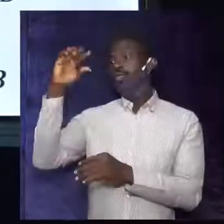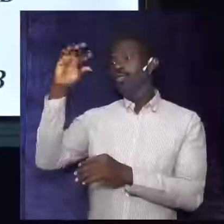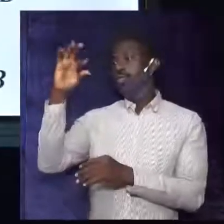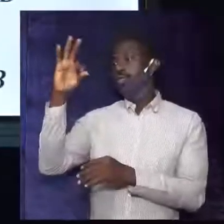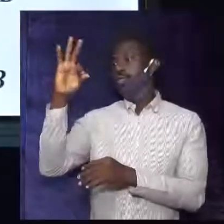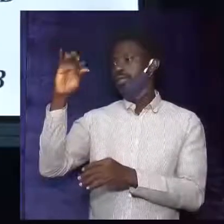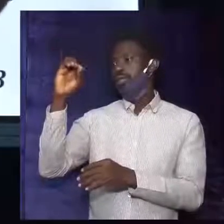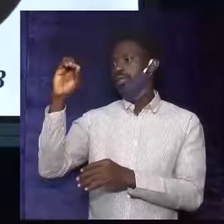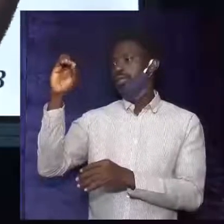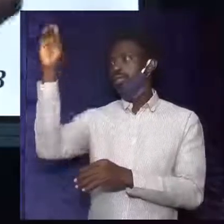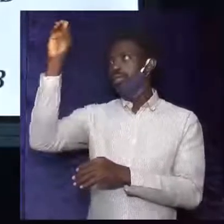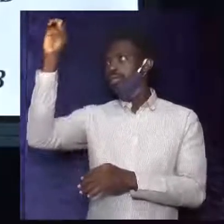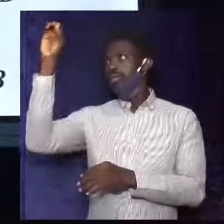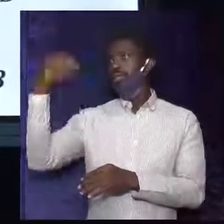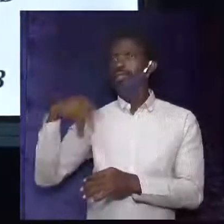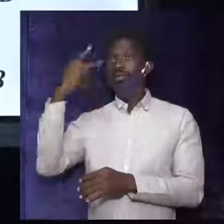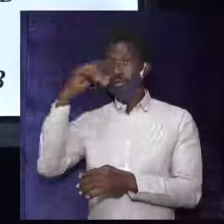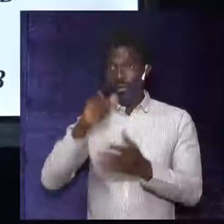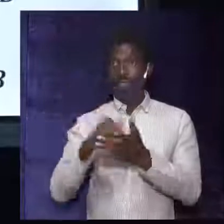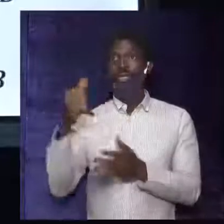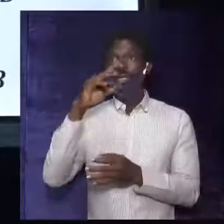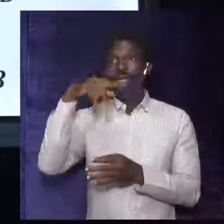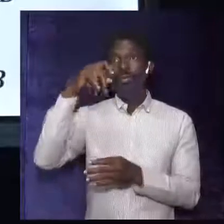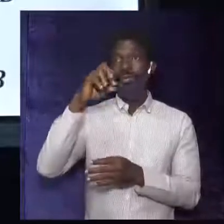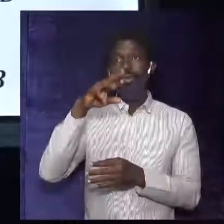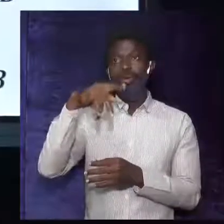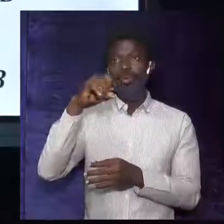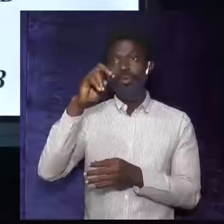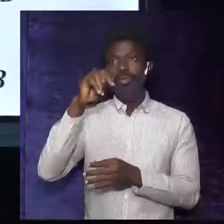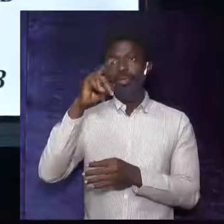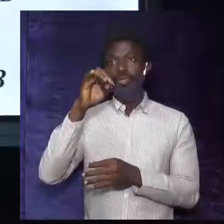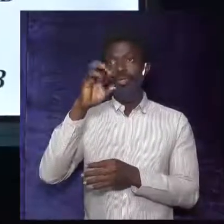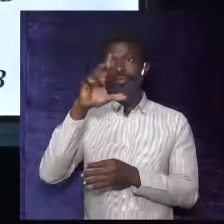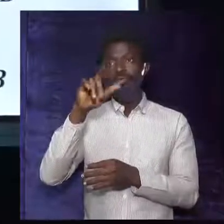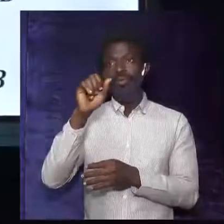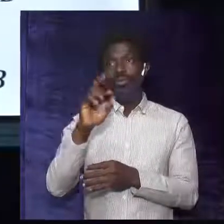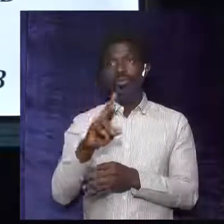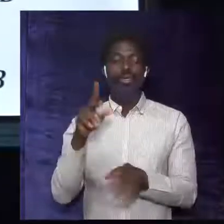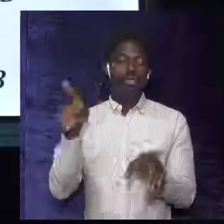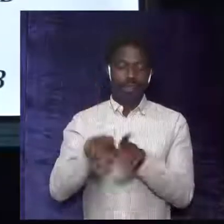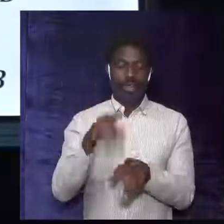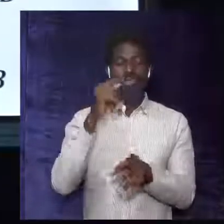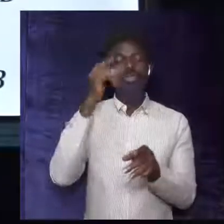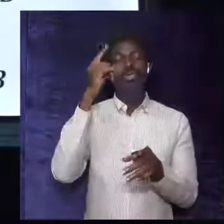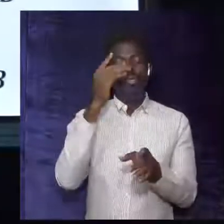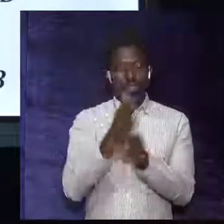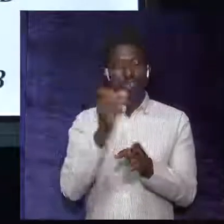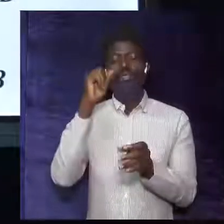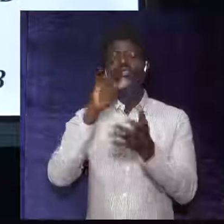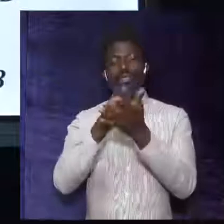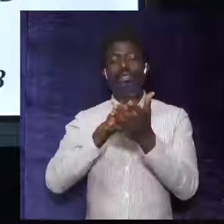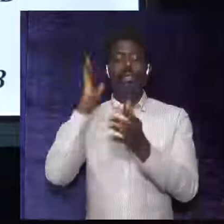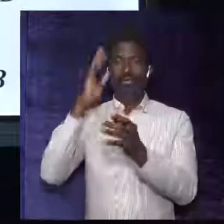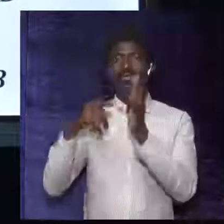are vertically opposite angles. Again, this one is facing this one, and that means that the two of them